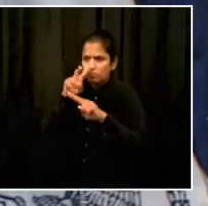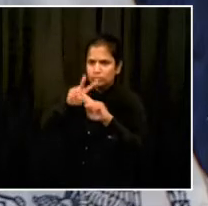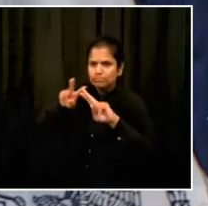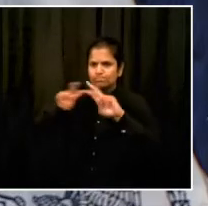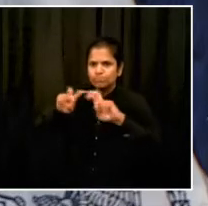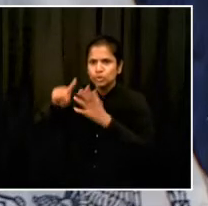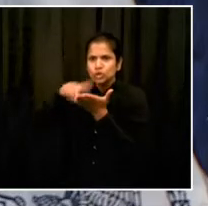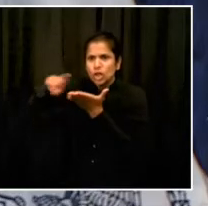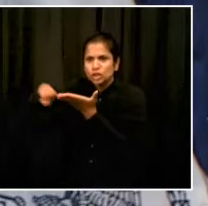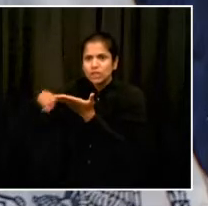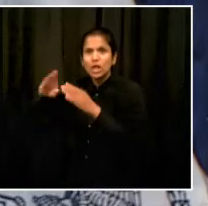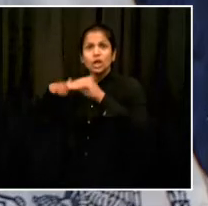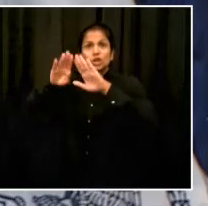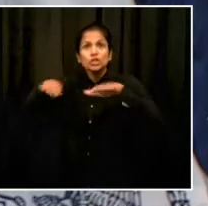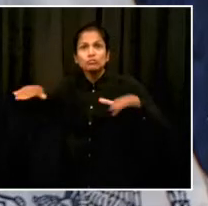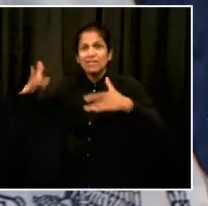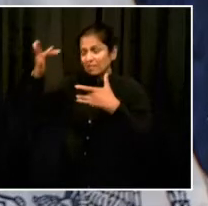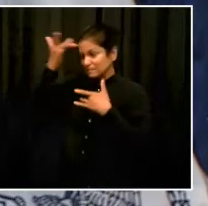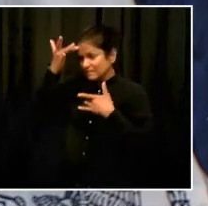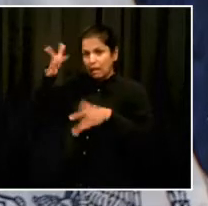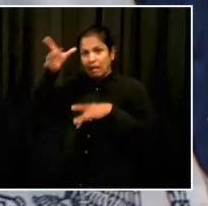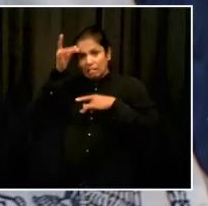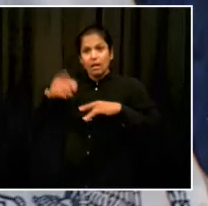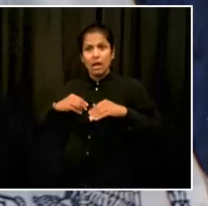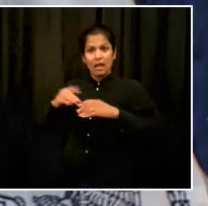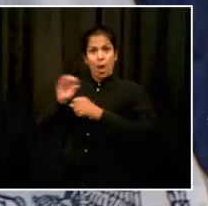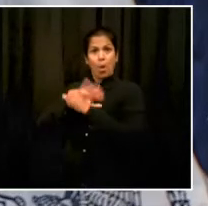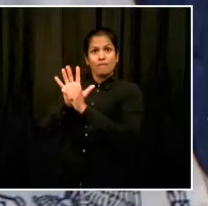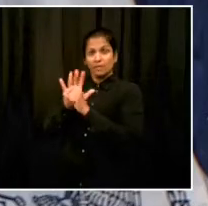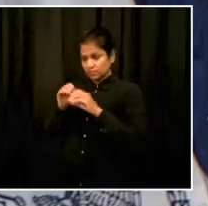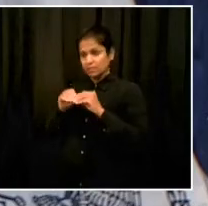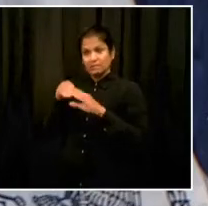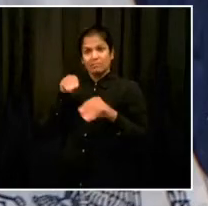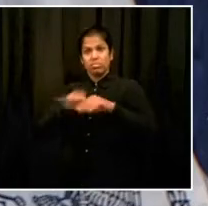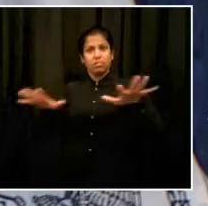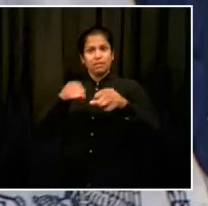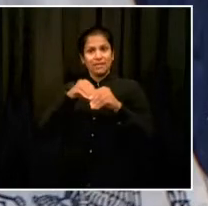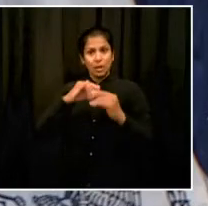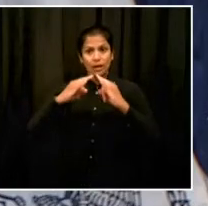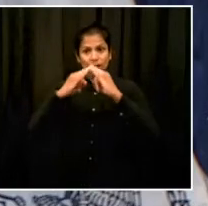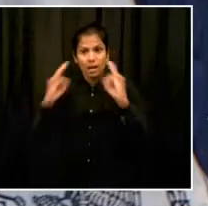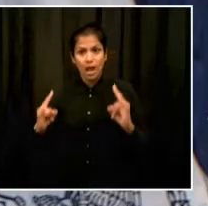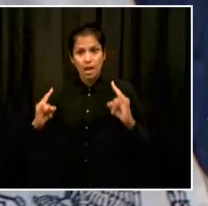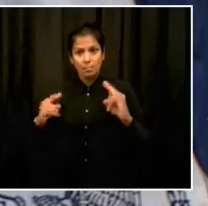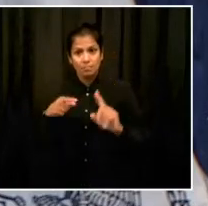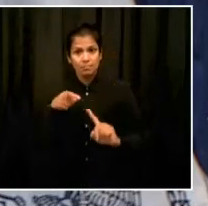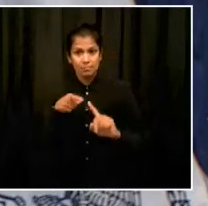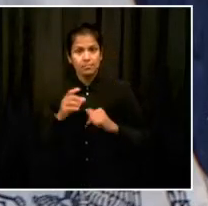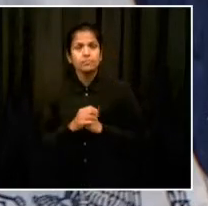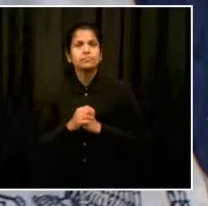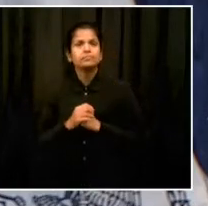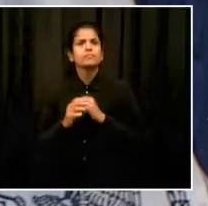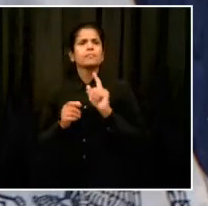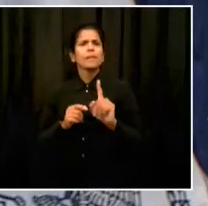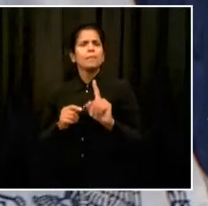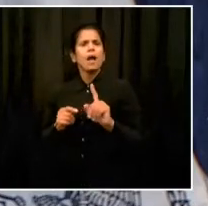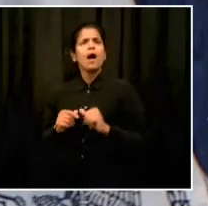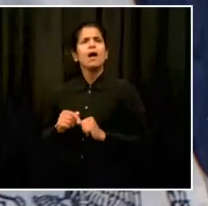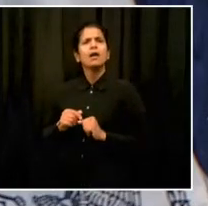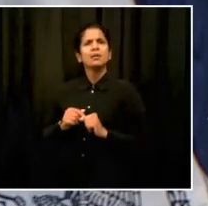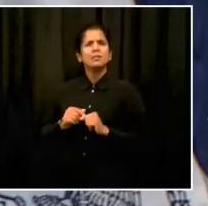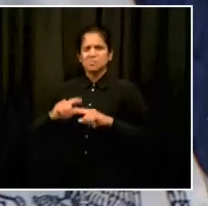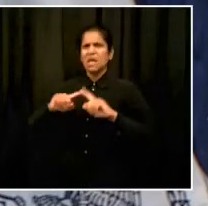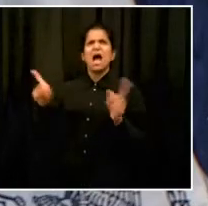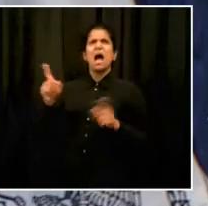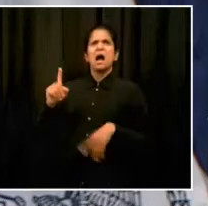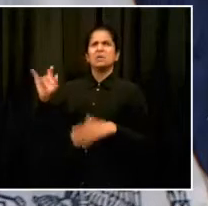back to those camps. Can you tell me why the city is not releasing that data, especially if it could be help to inform parents who are